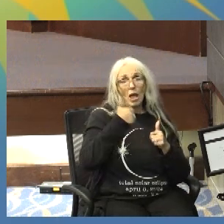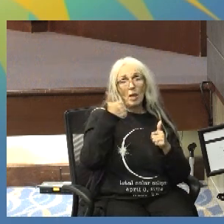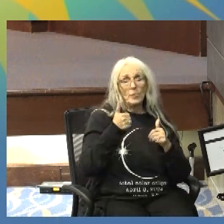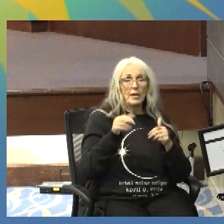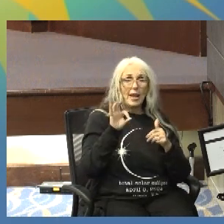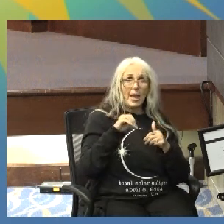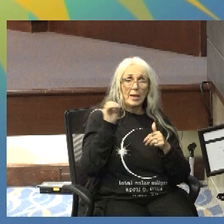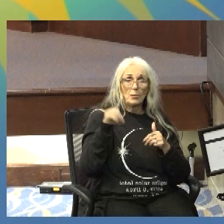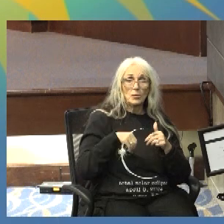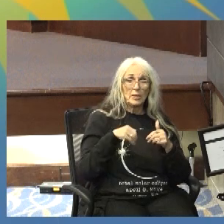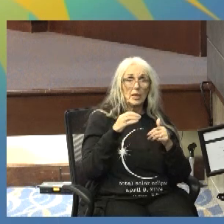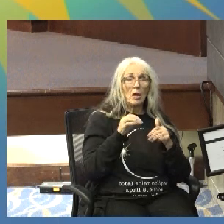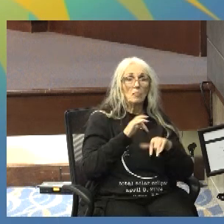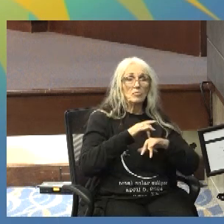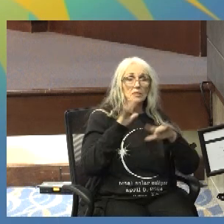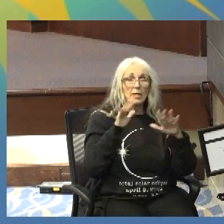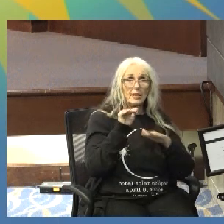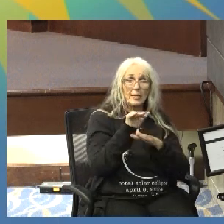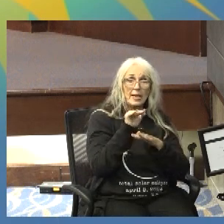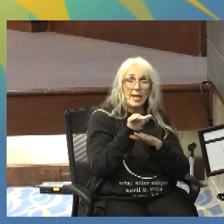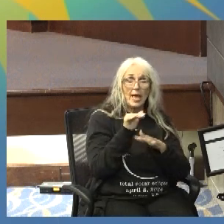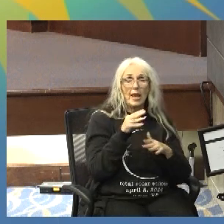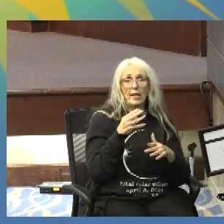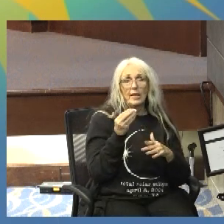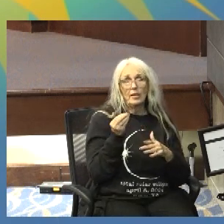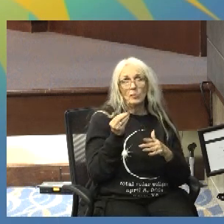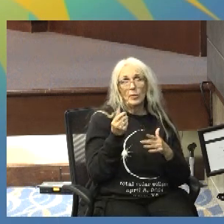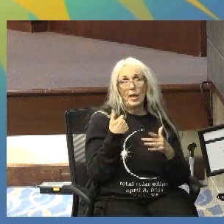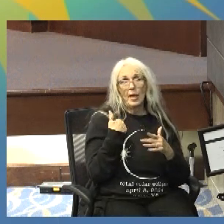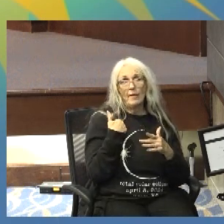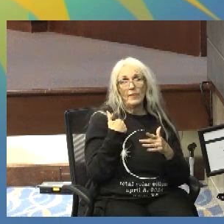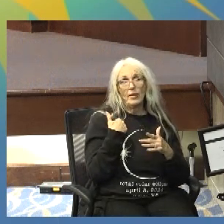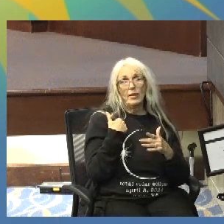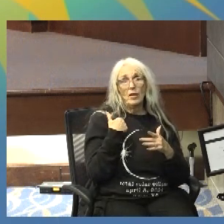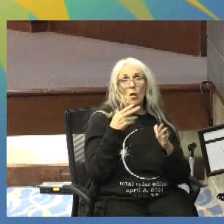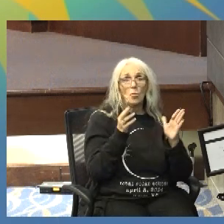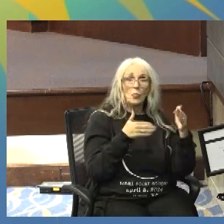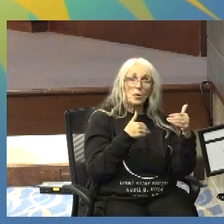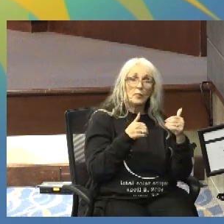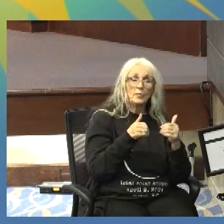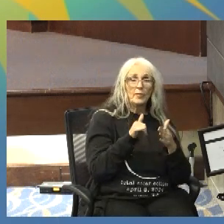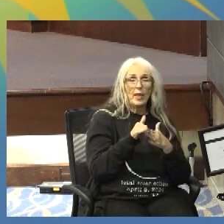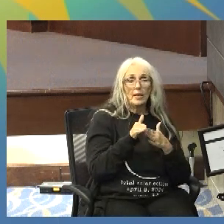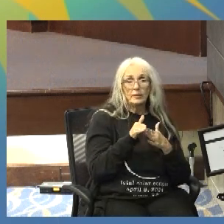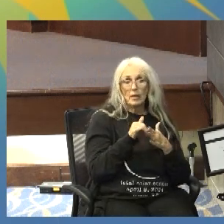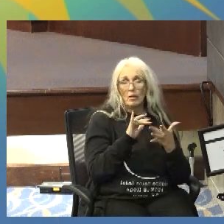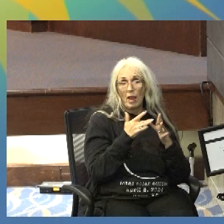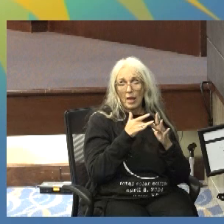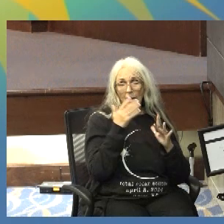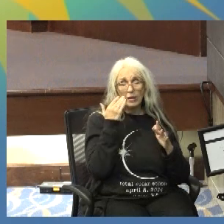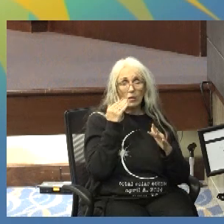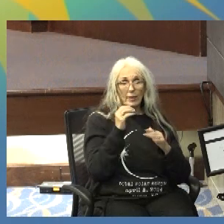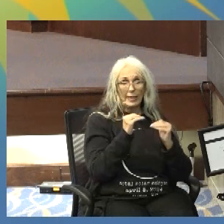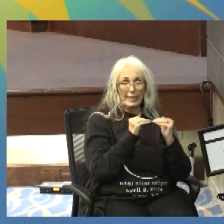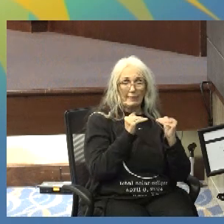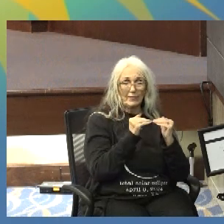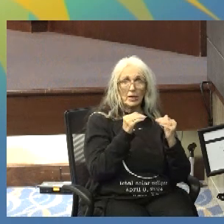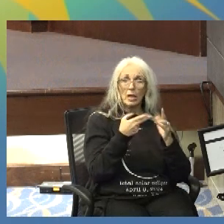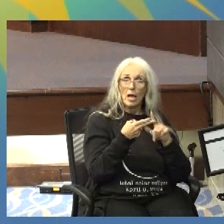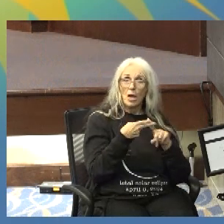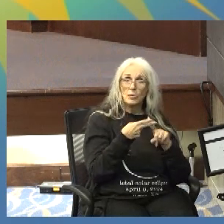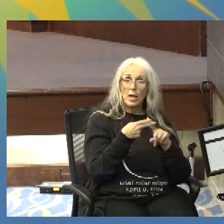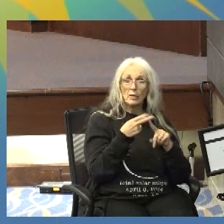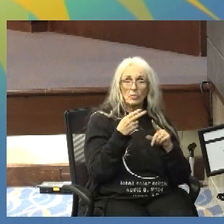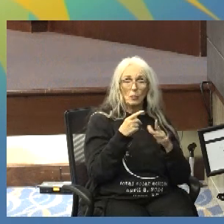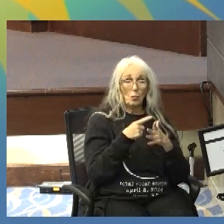weekend, especially on that Sunday night. We've been aided with some rooms that have come online, I know, with the Even Hotel. But what